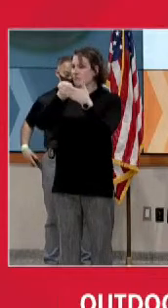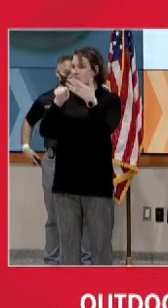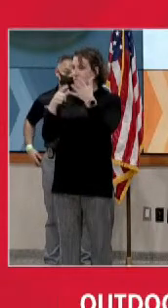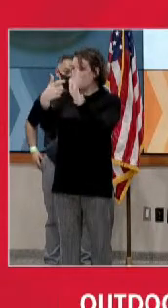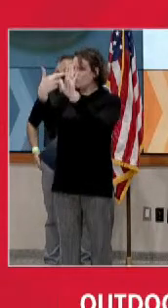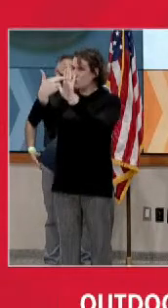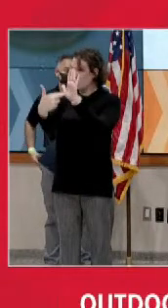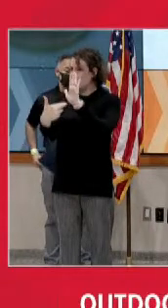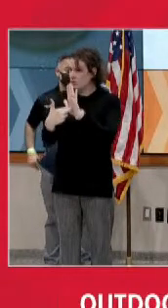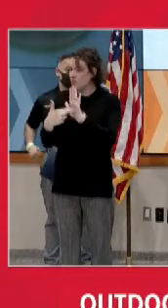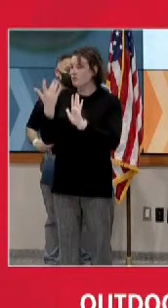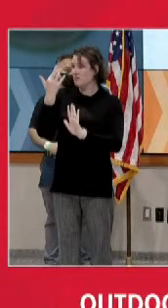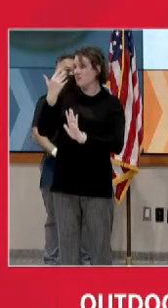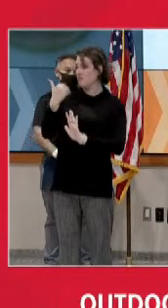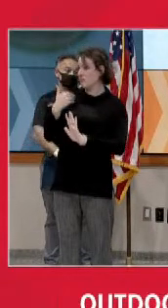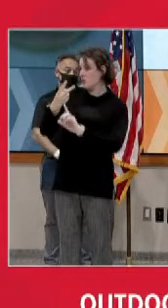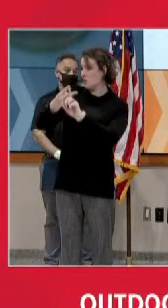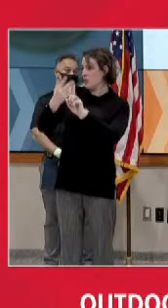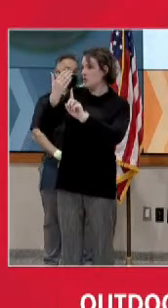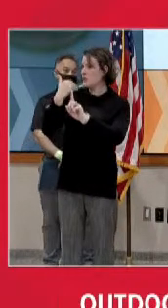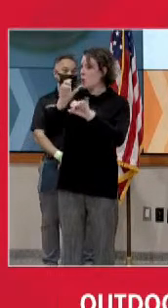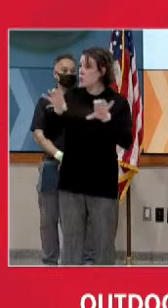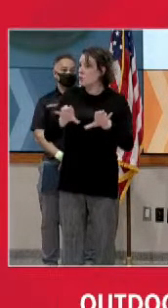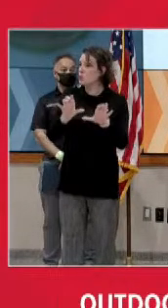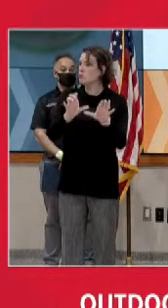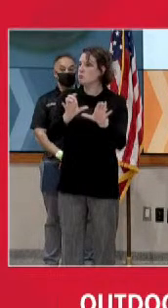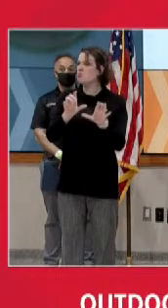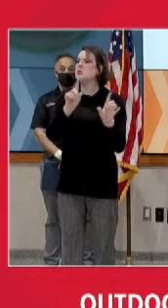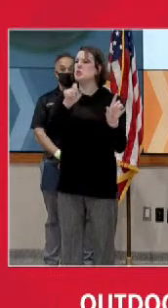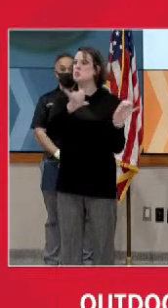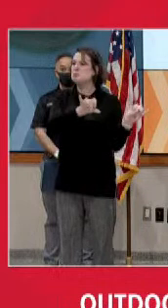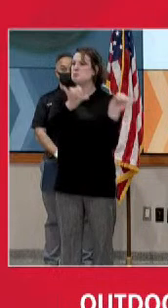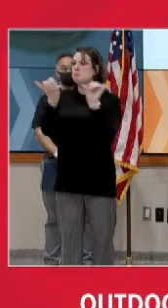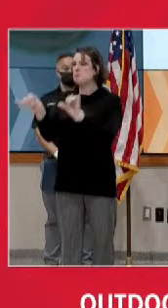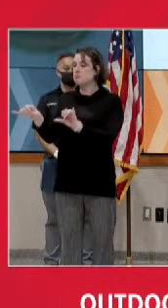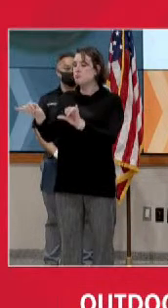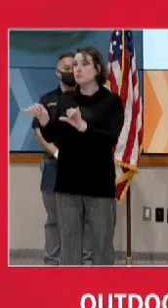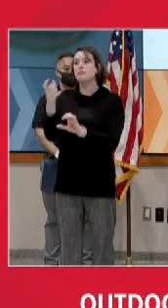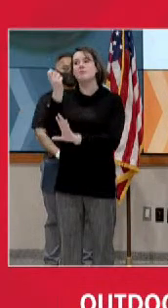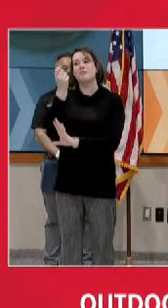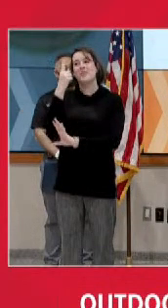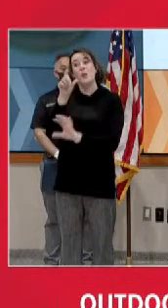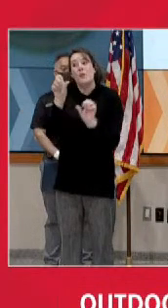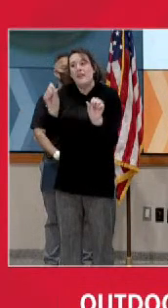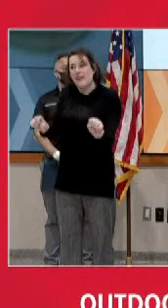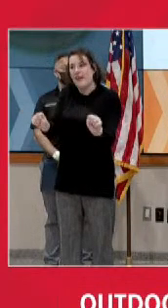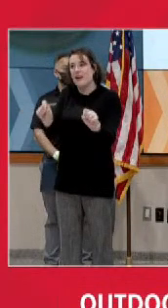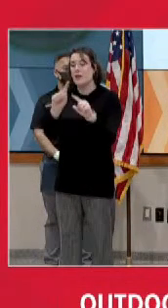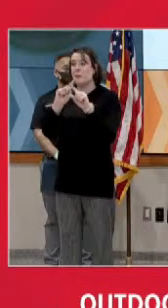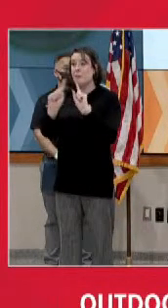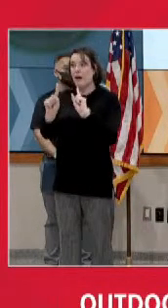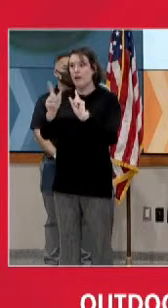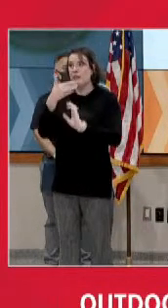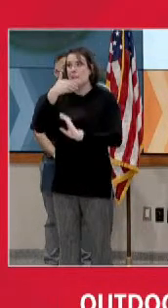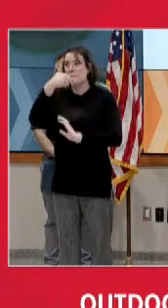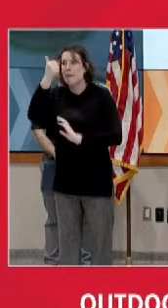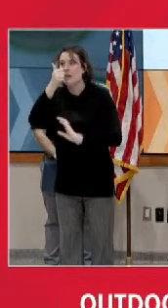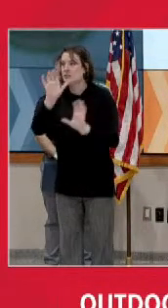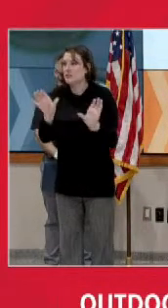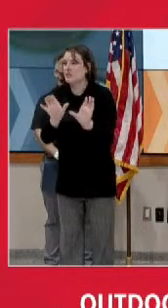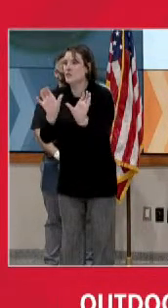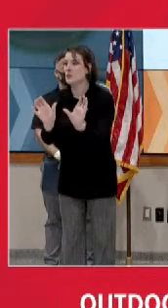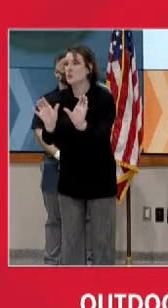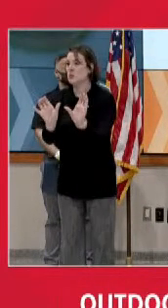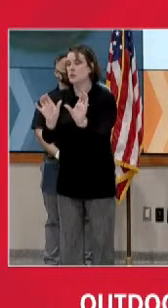now. It's time to work together. We can do this. But at best, we have to do what we did before. Remember, that